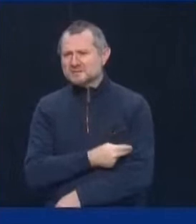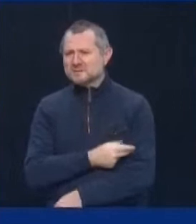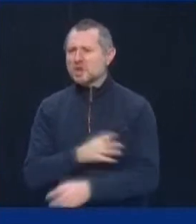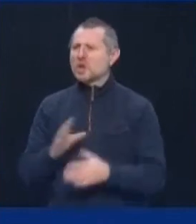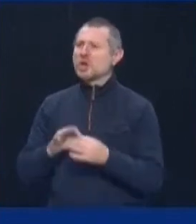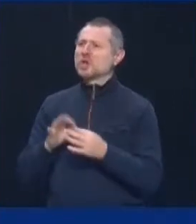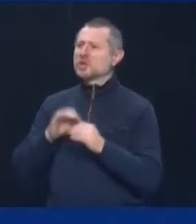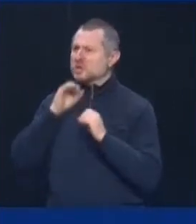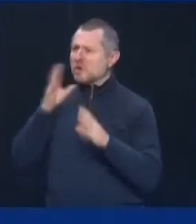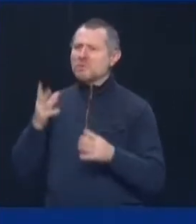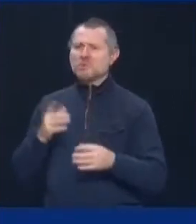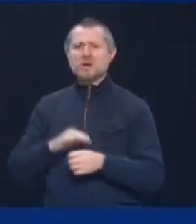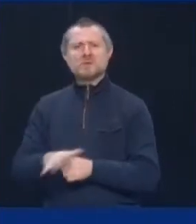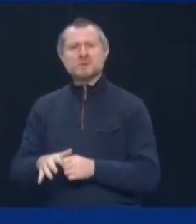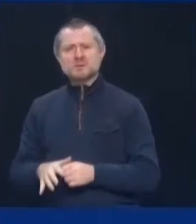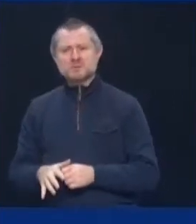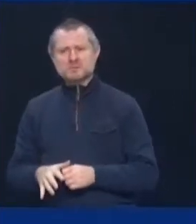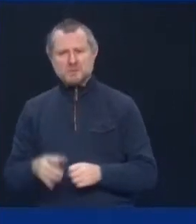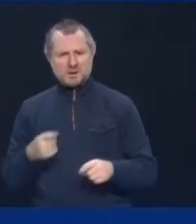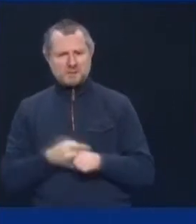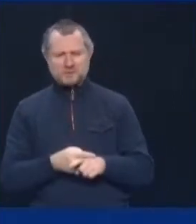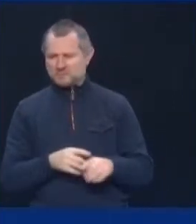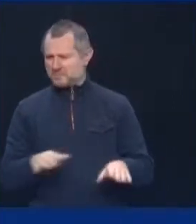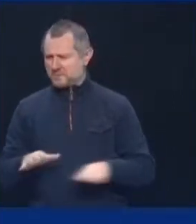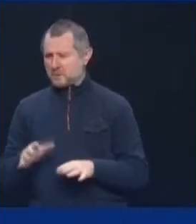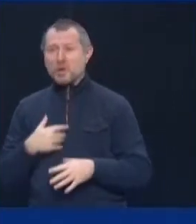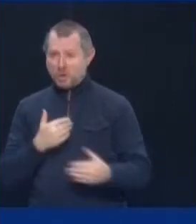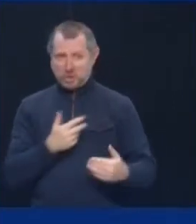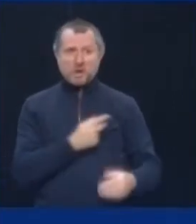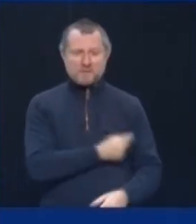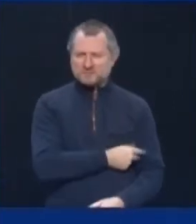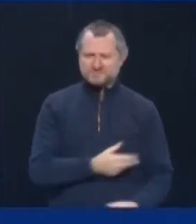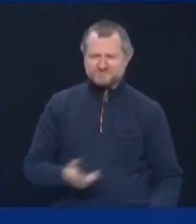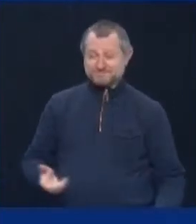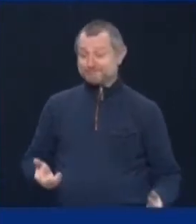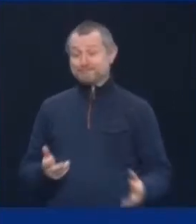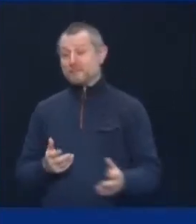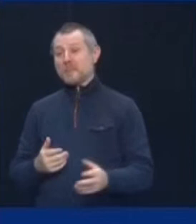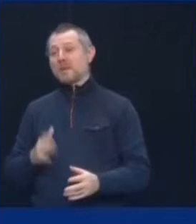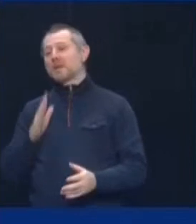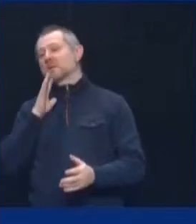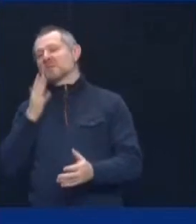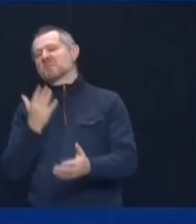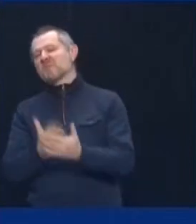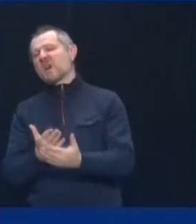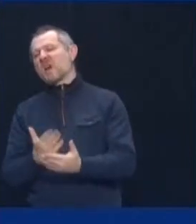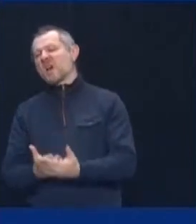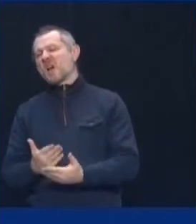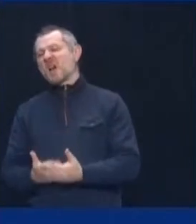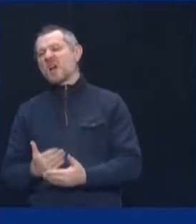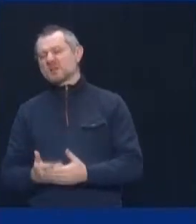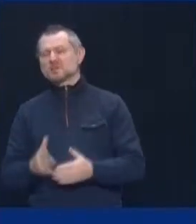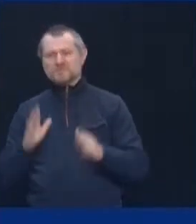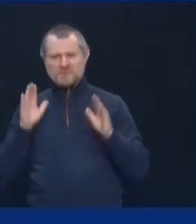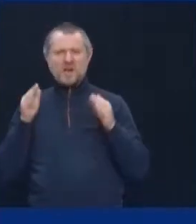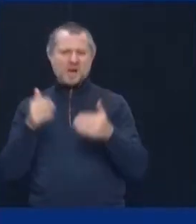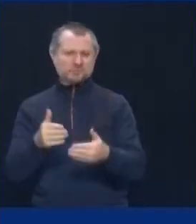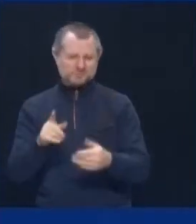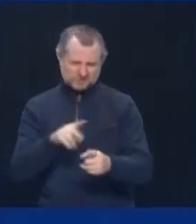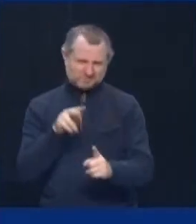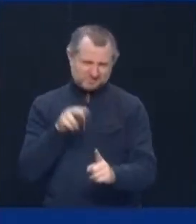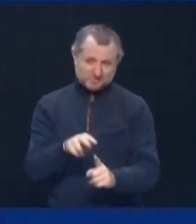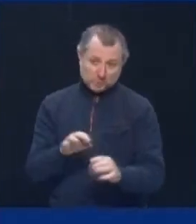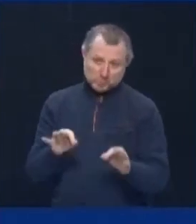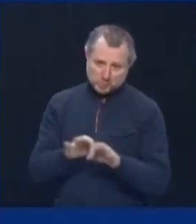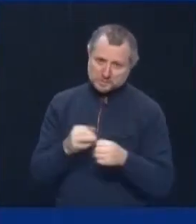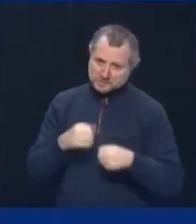Right? So it's the facts. Just focus on the facts. And let's be safe through the holidays,